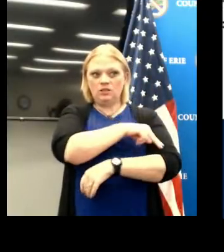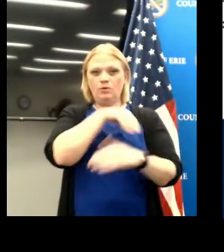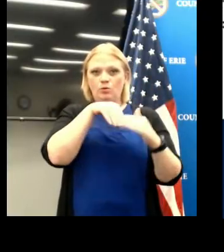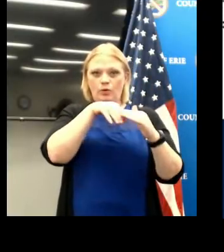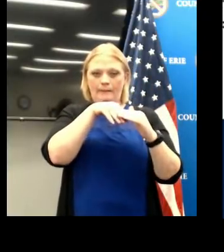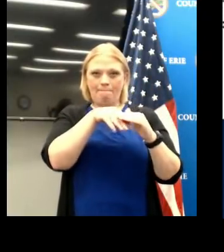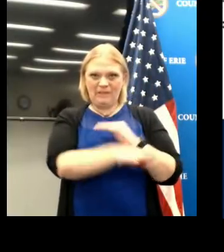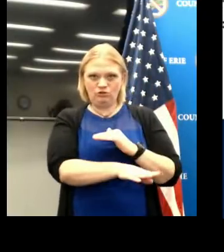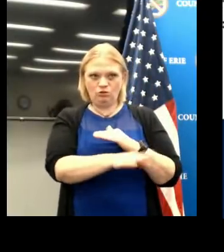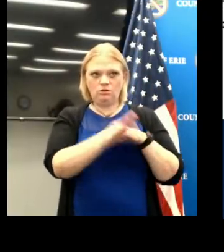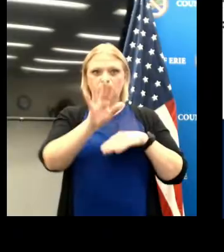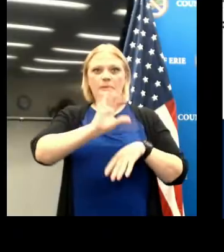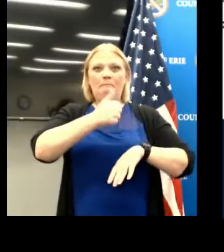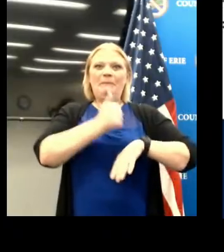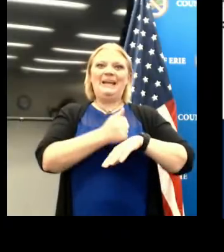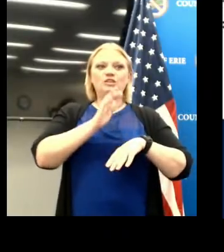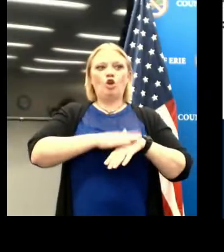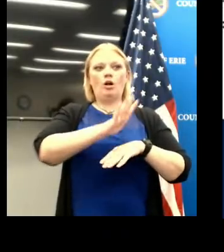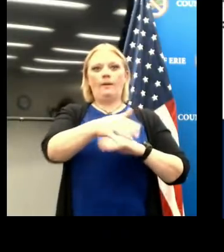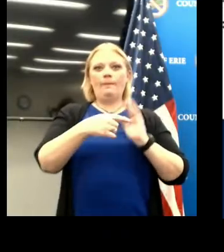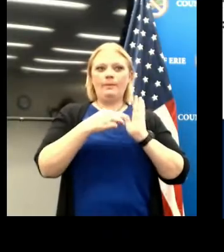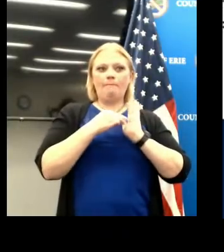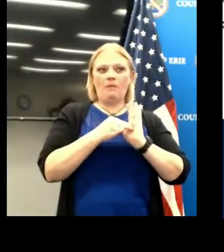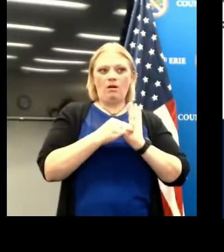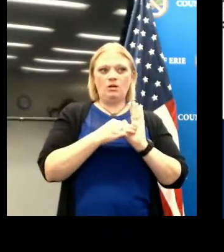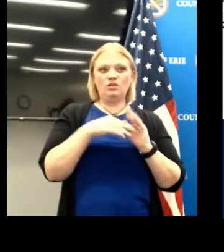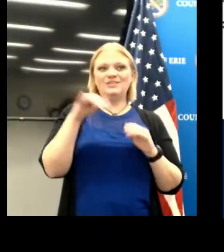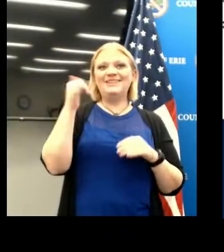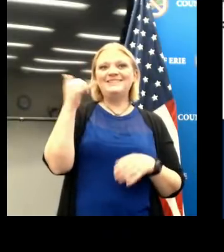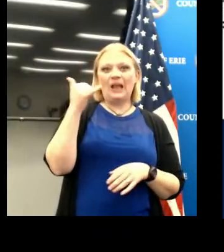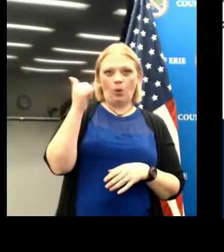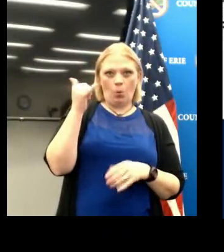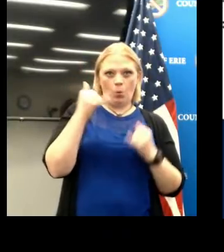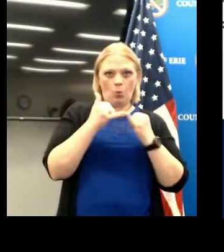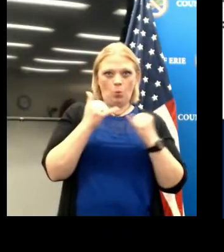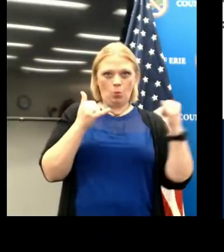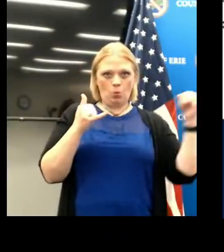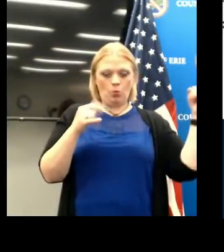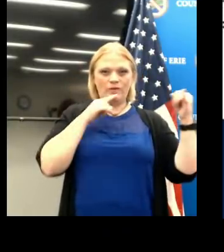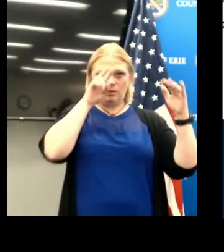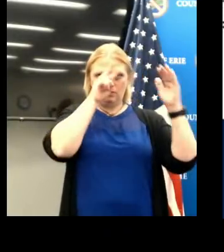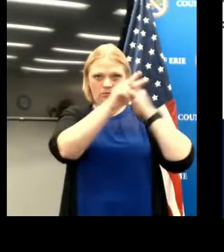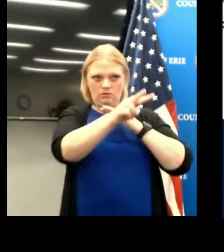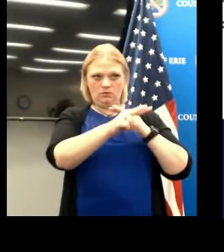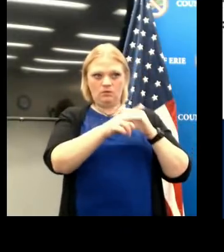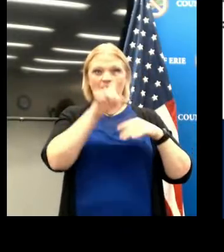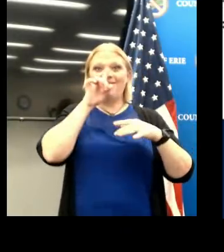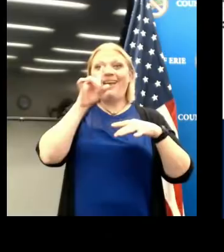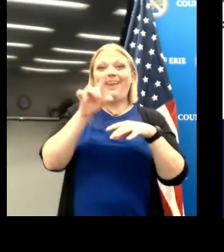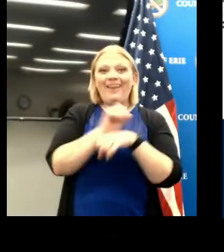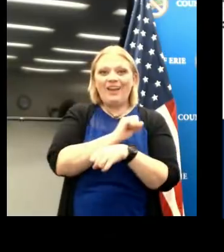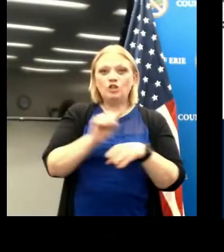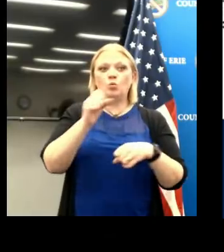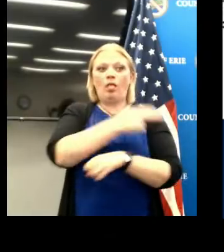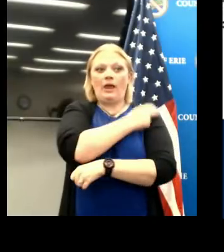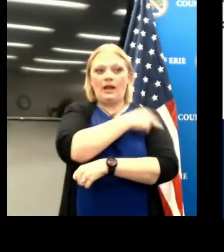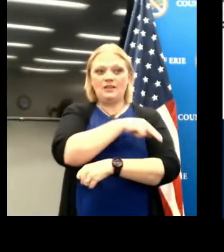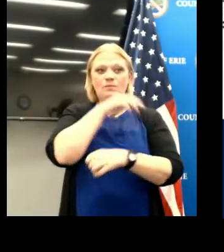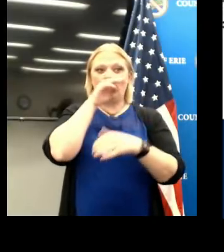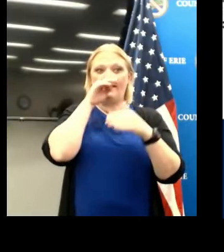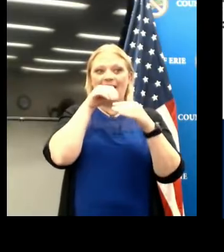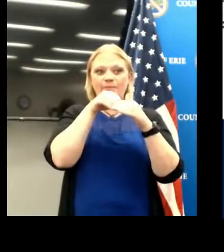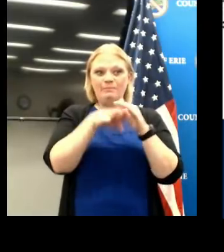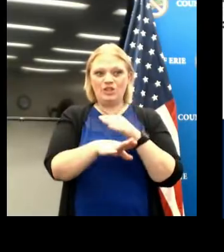based on Dr. Winkelstein's model in the yellow line, and the actual hospital admissions in